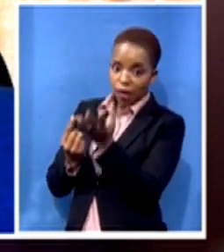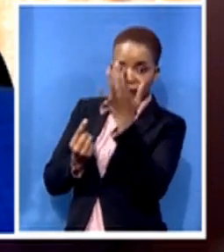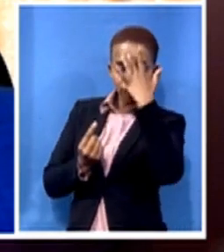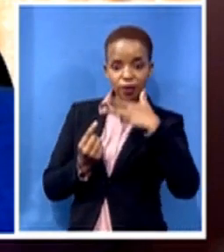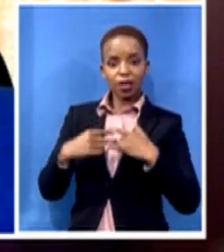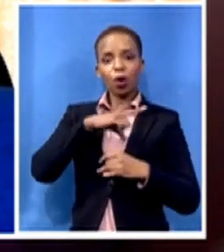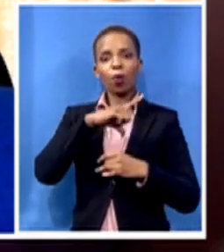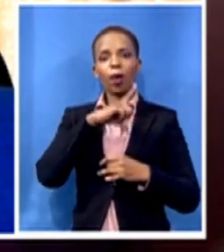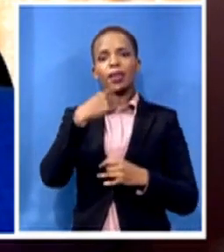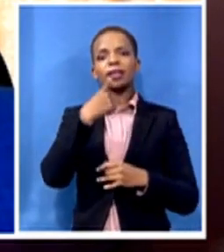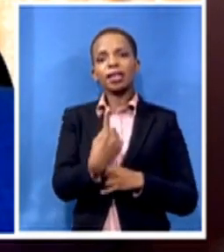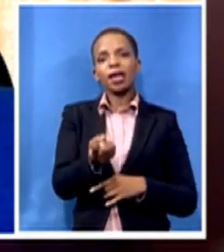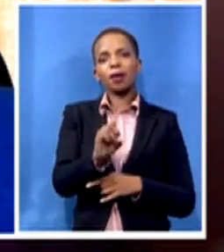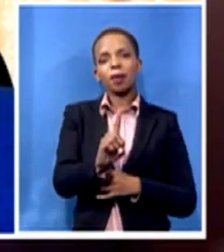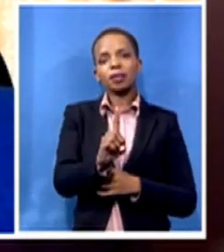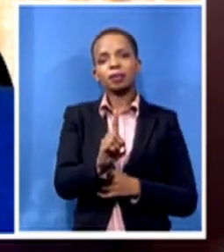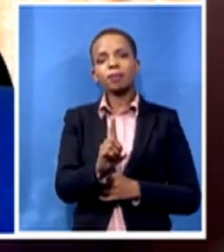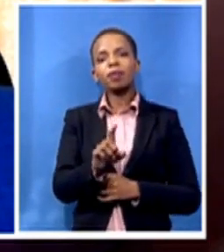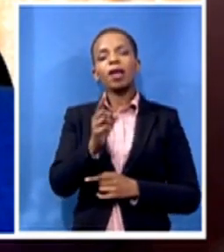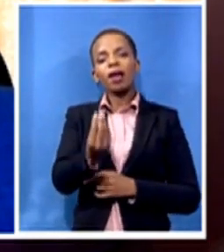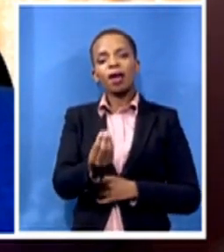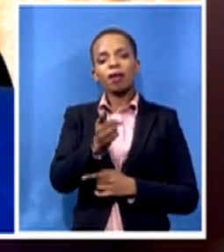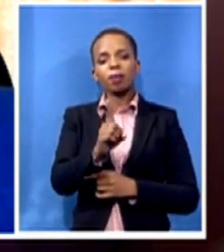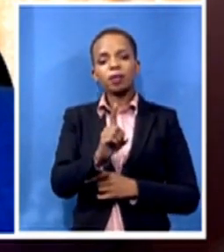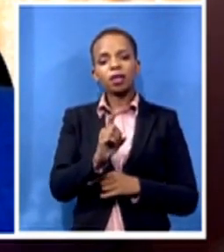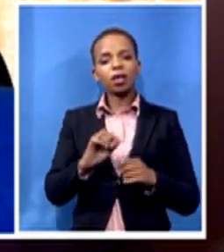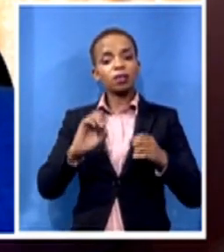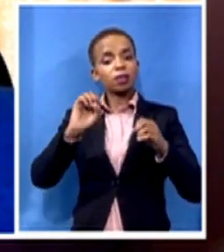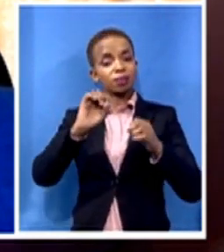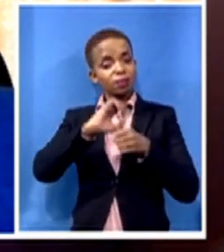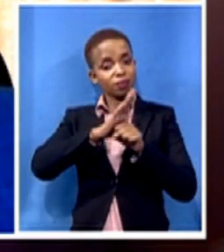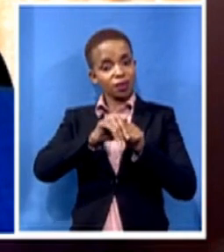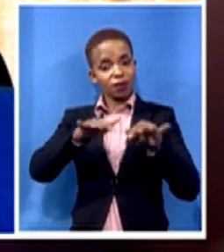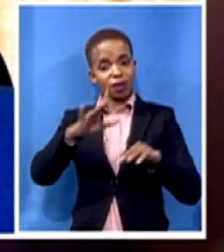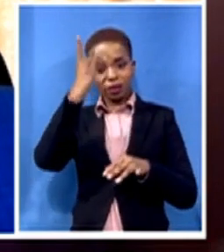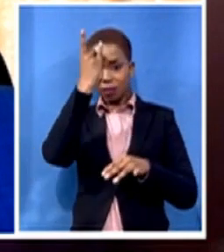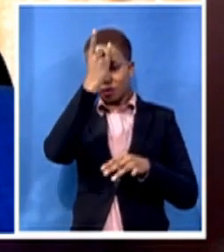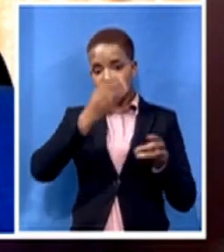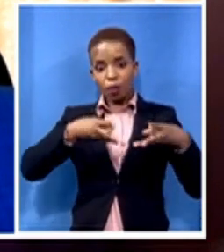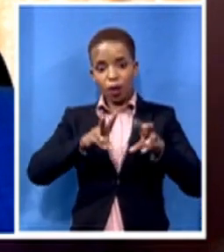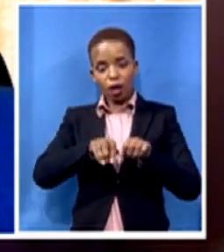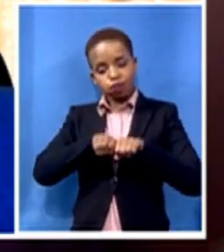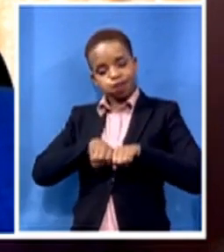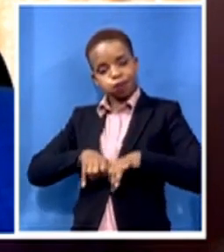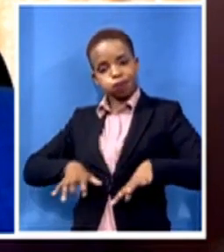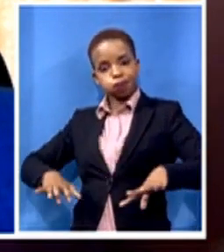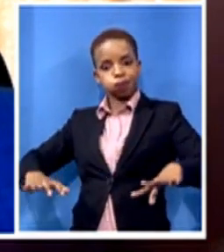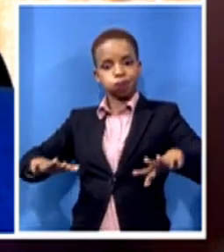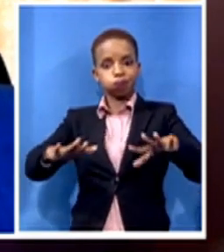which spread in Europe in March is different from the one that came from China. Is that correct?